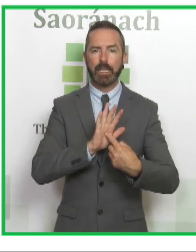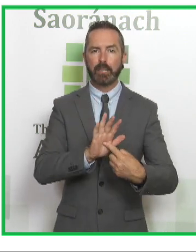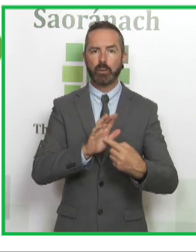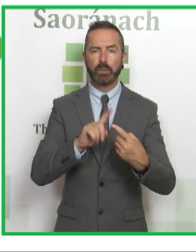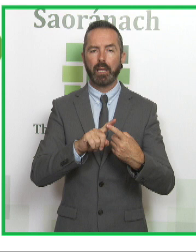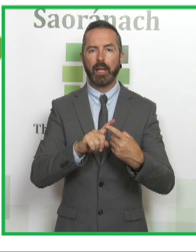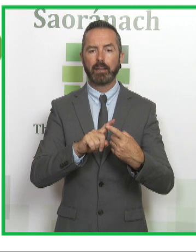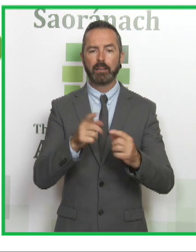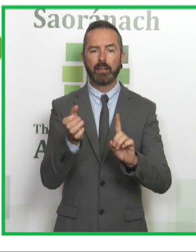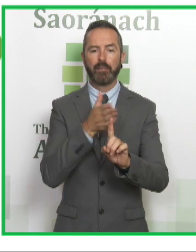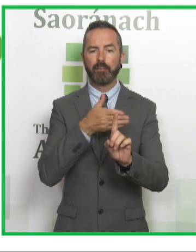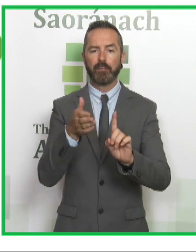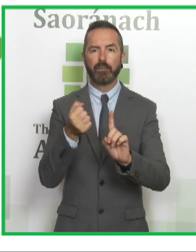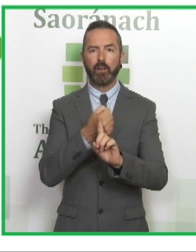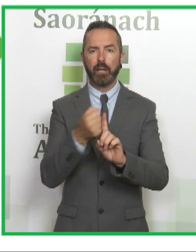country.